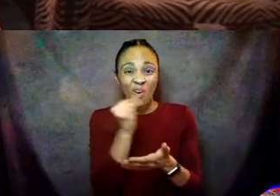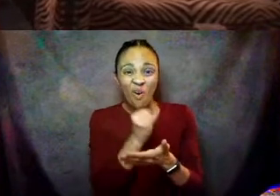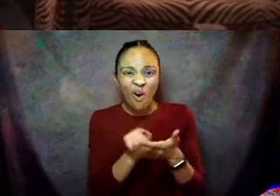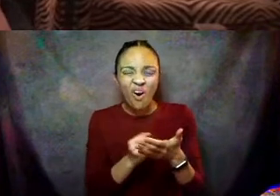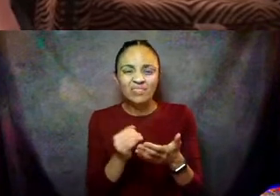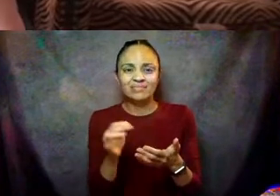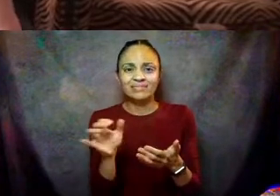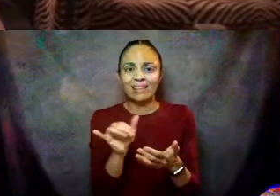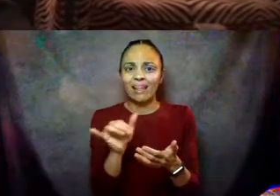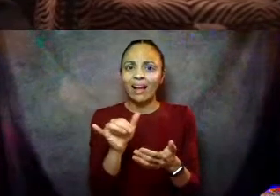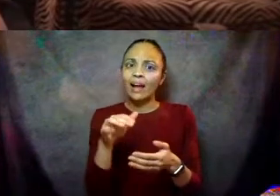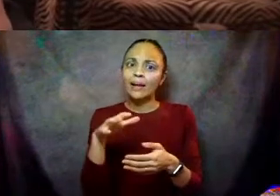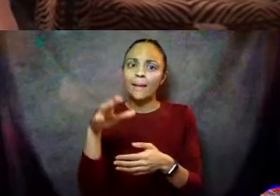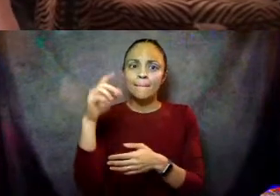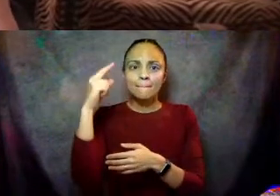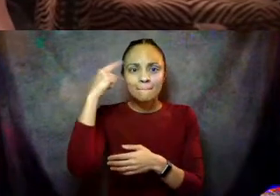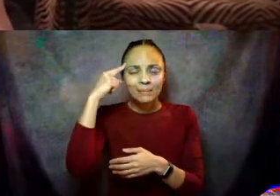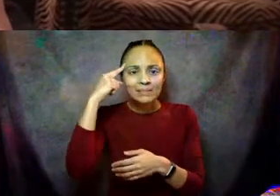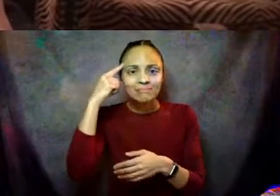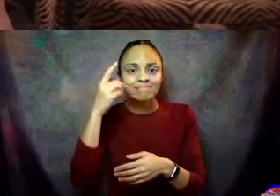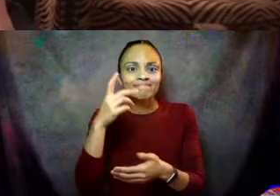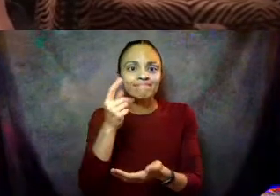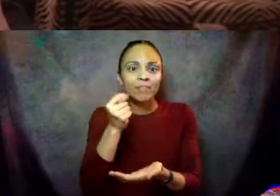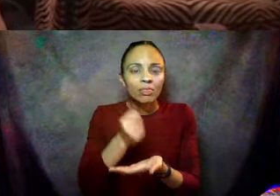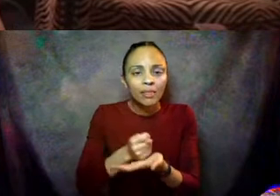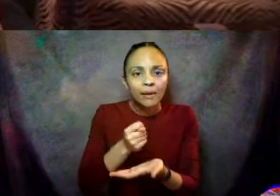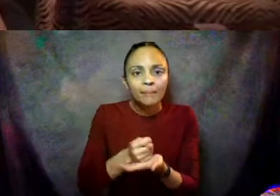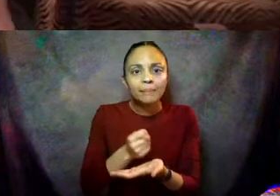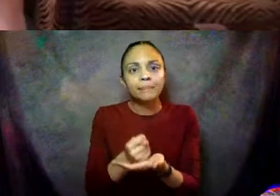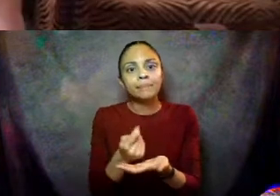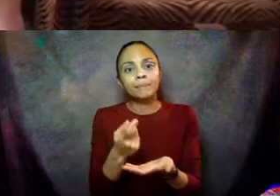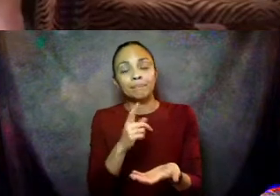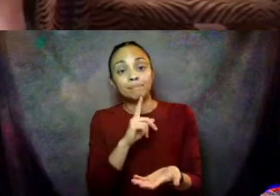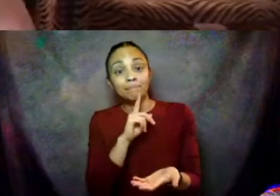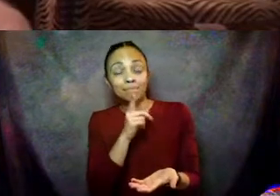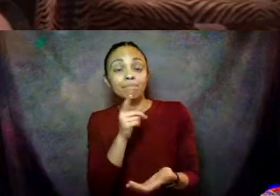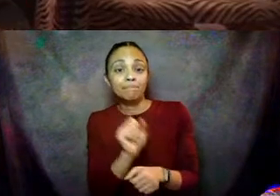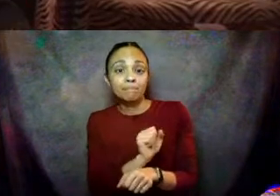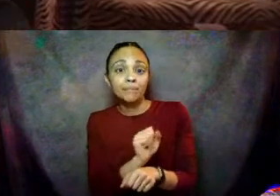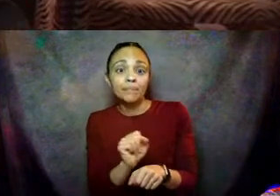therapy, we are still open. So anyway,